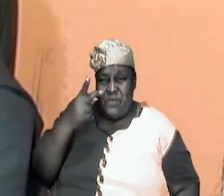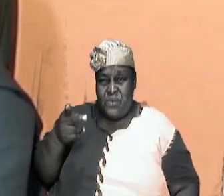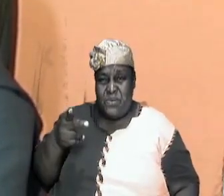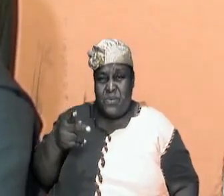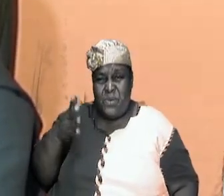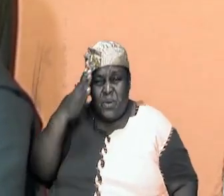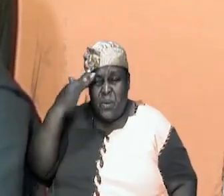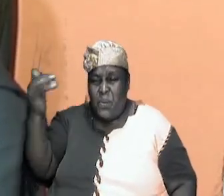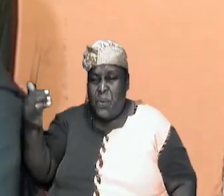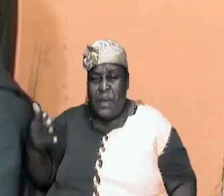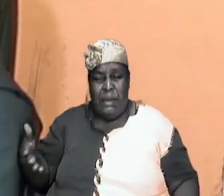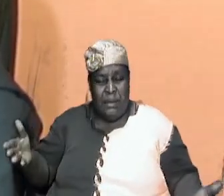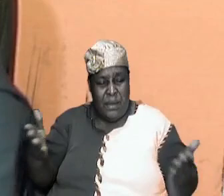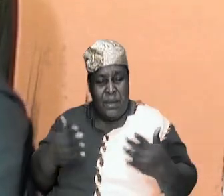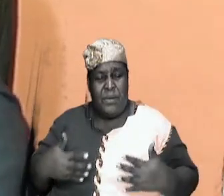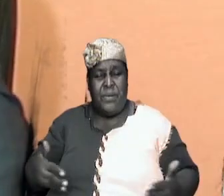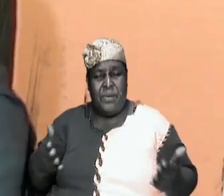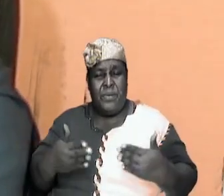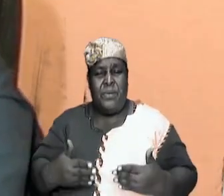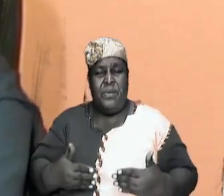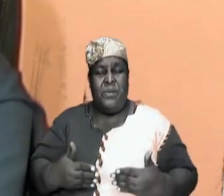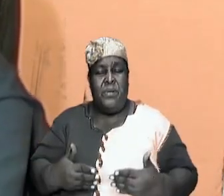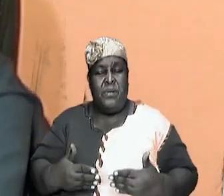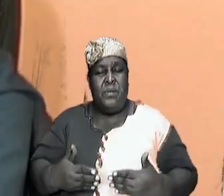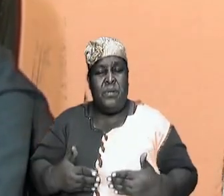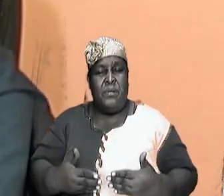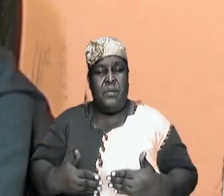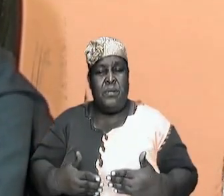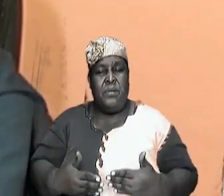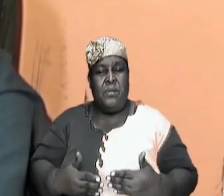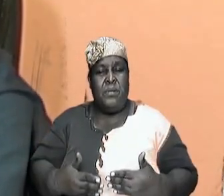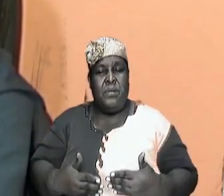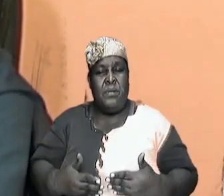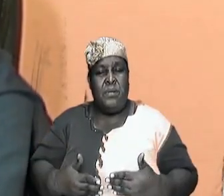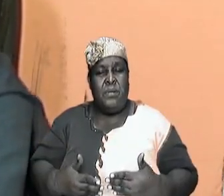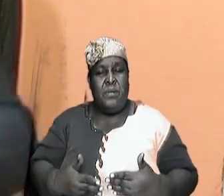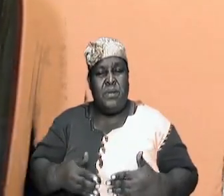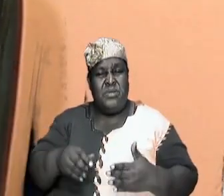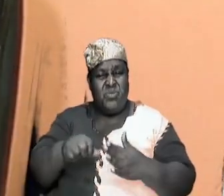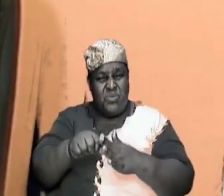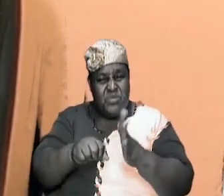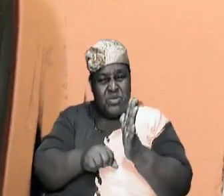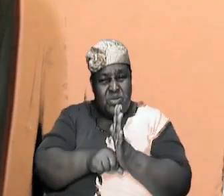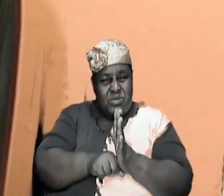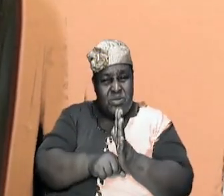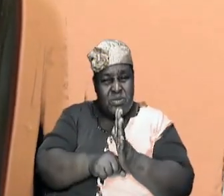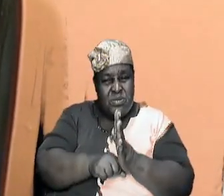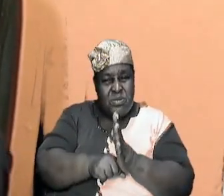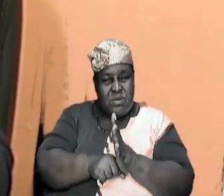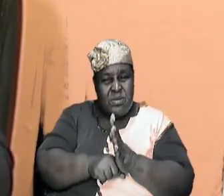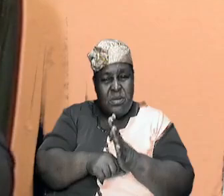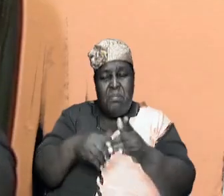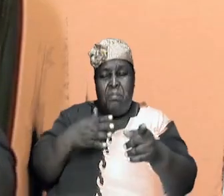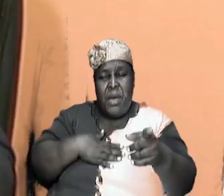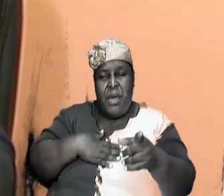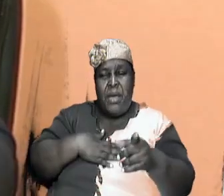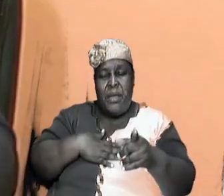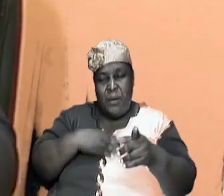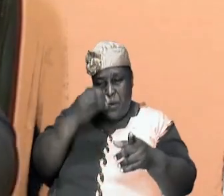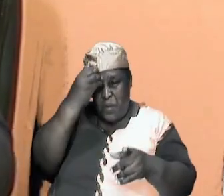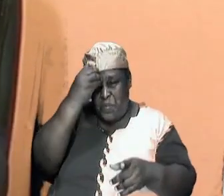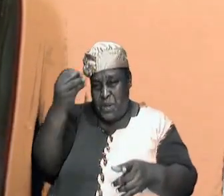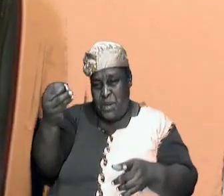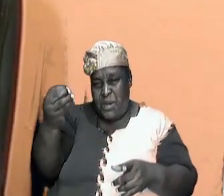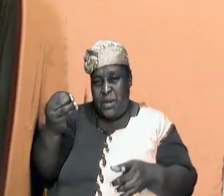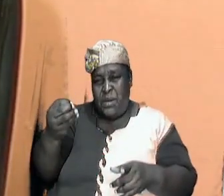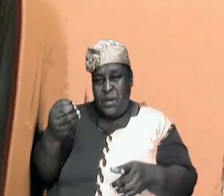is it here? Why is it here? And I believe, and this is my opinion here now, I believe